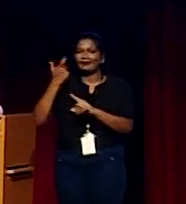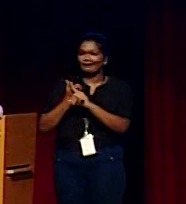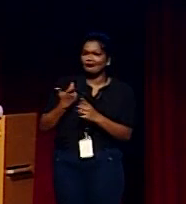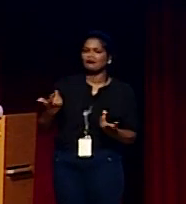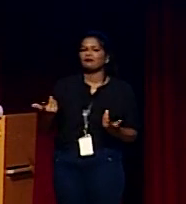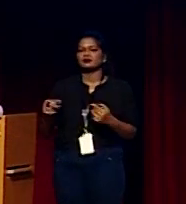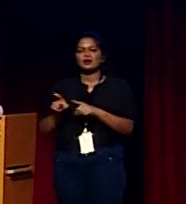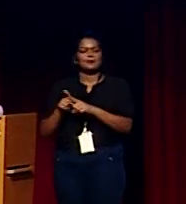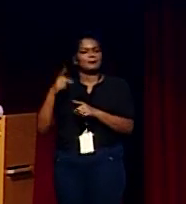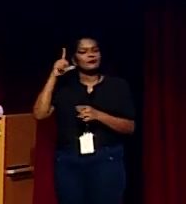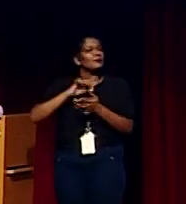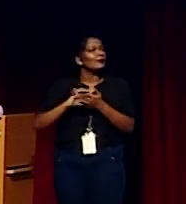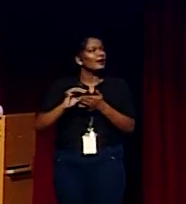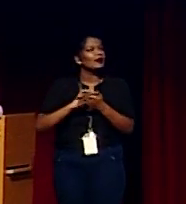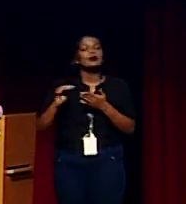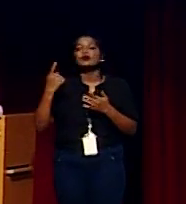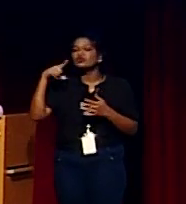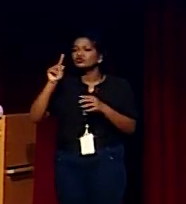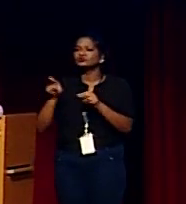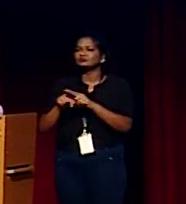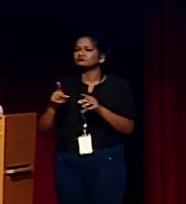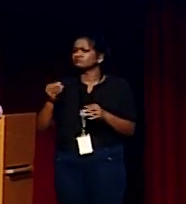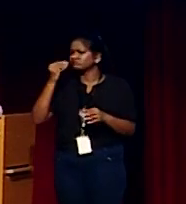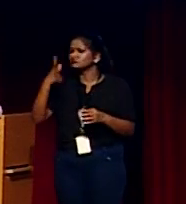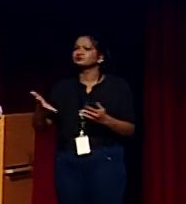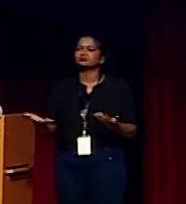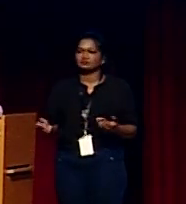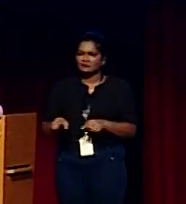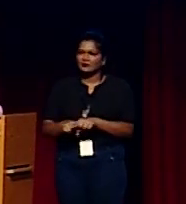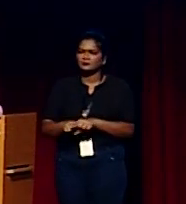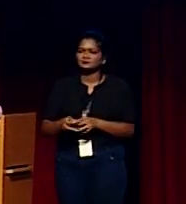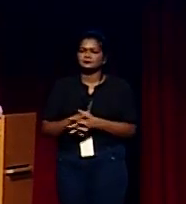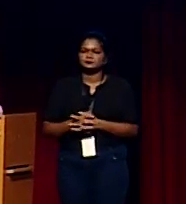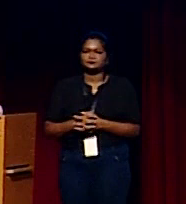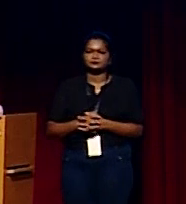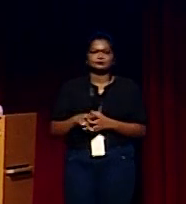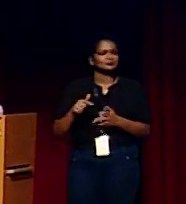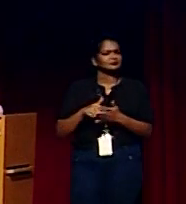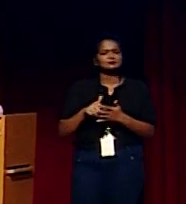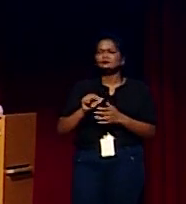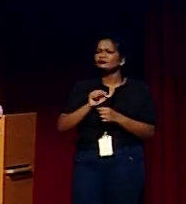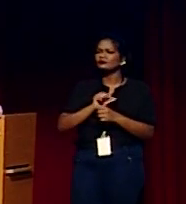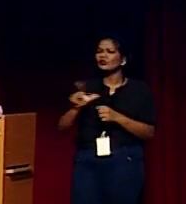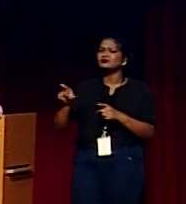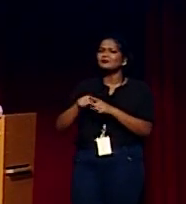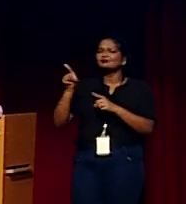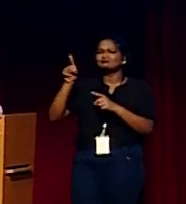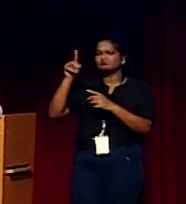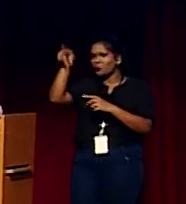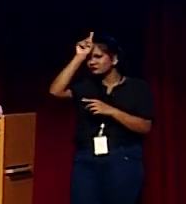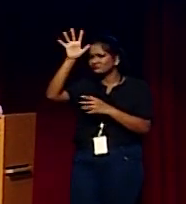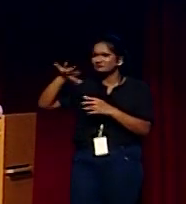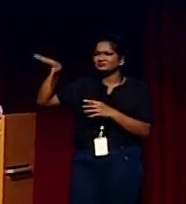some Braille dialect, which now, I think, superseded by UEB. In some other European countries,